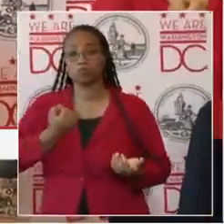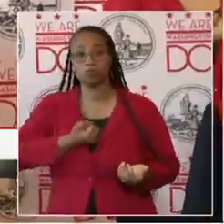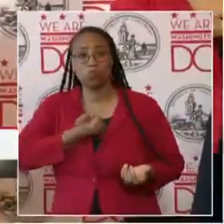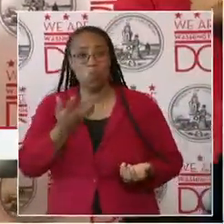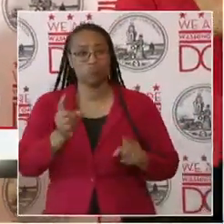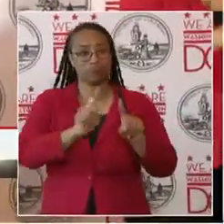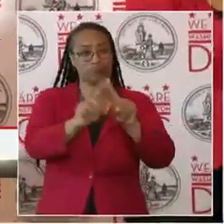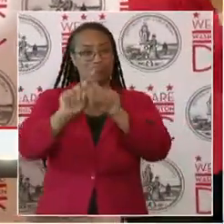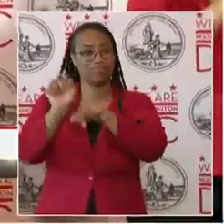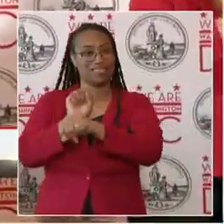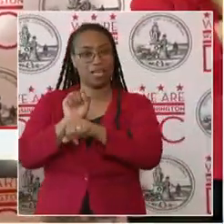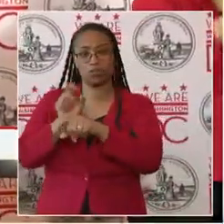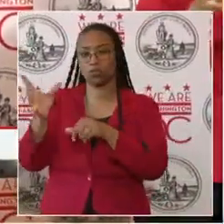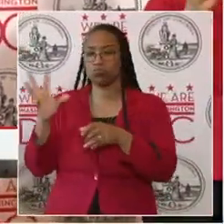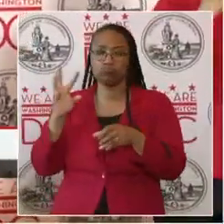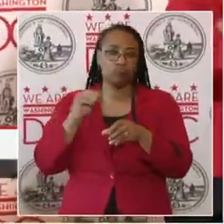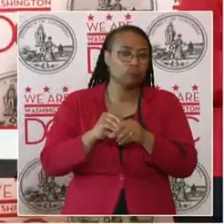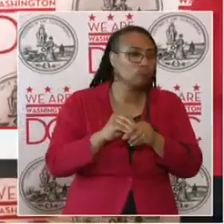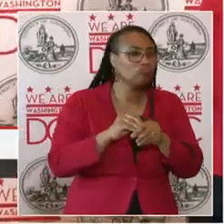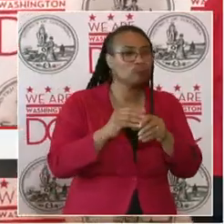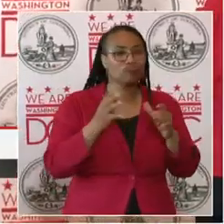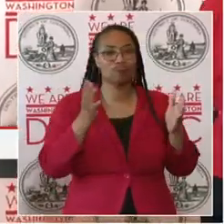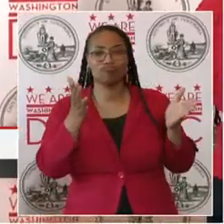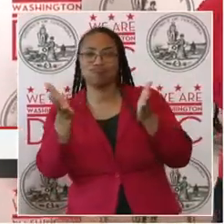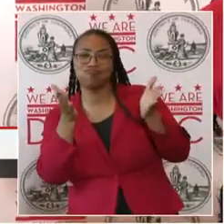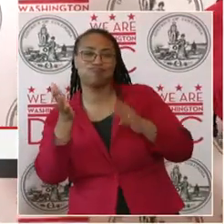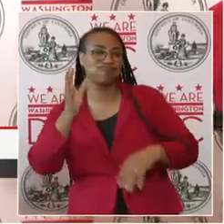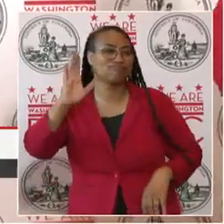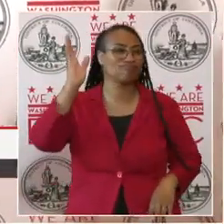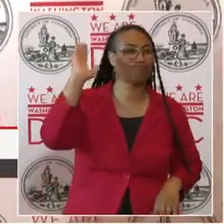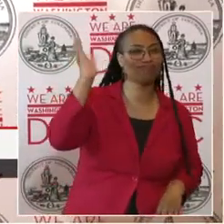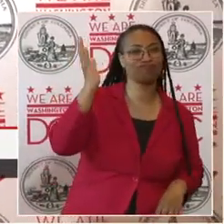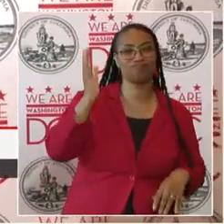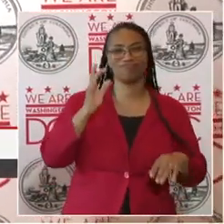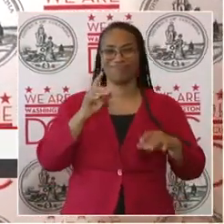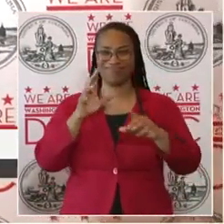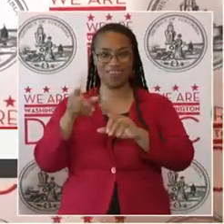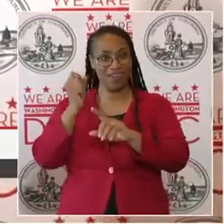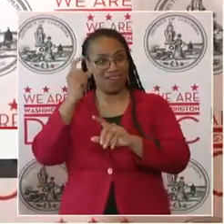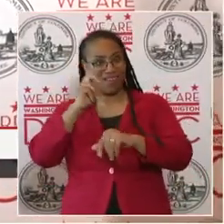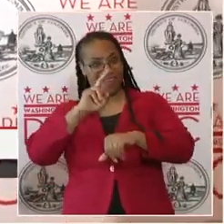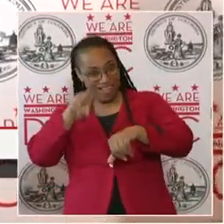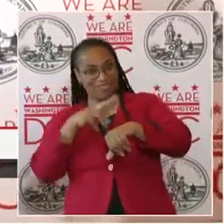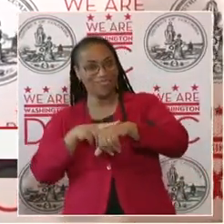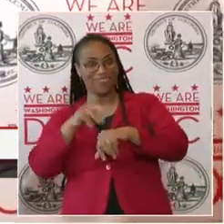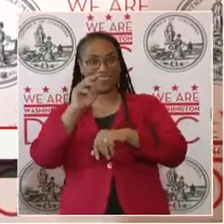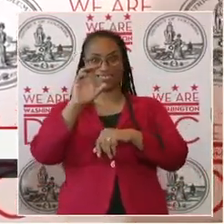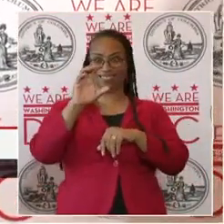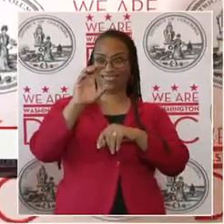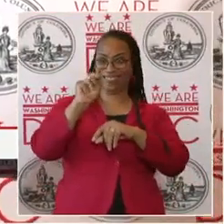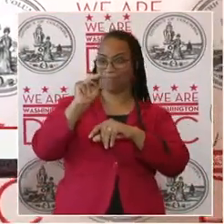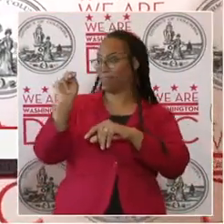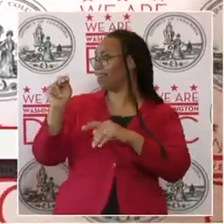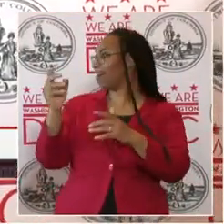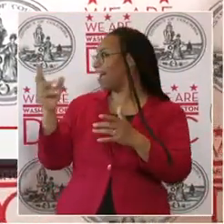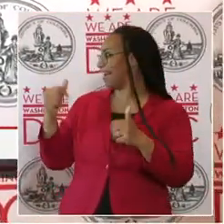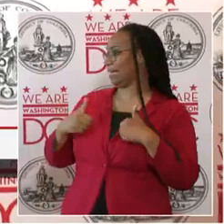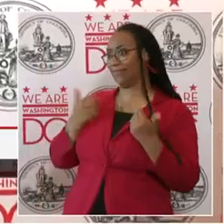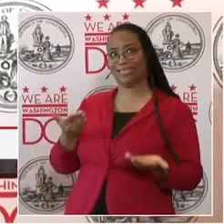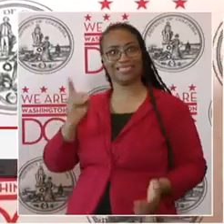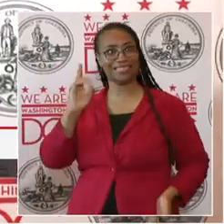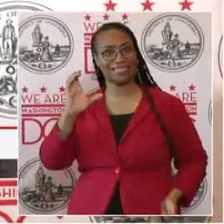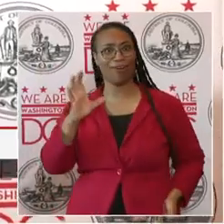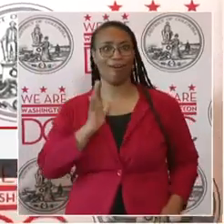speaker. She's a native of Cincinnati, but she's here in Washington, D.C. now. This D.C.